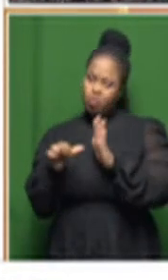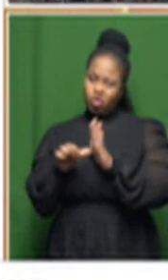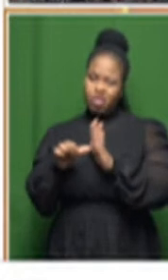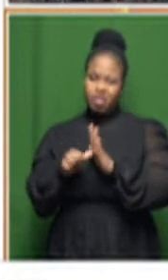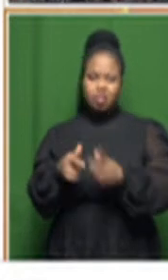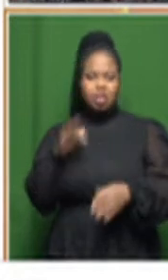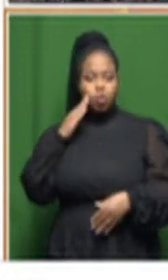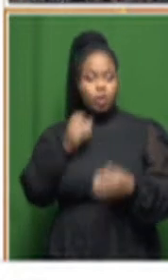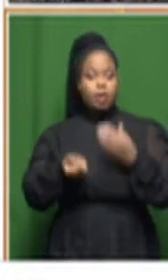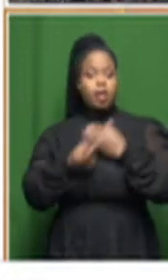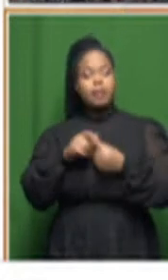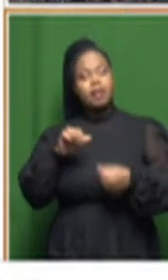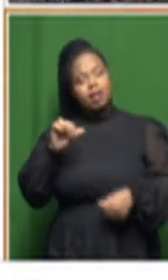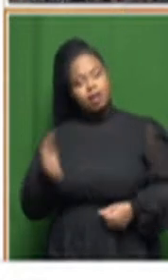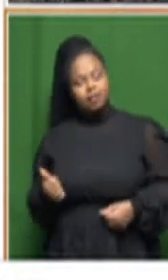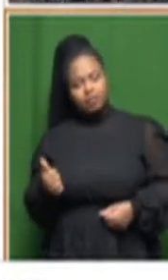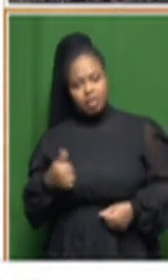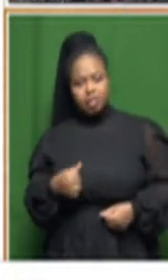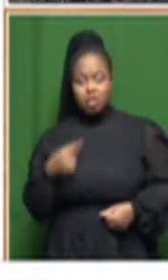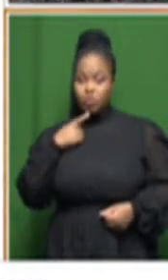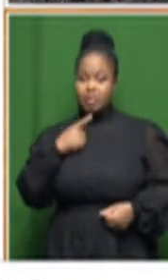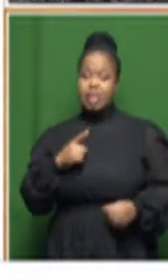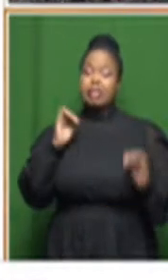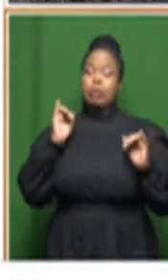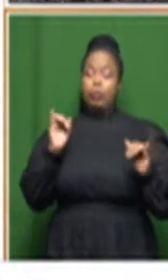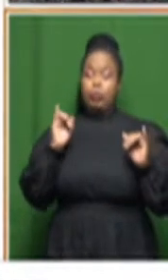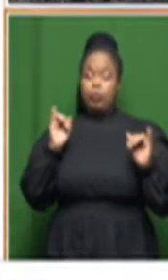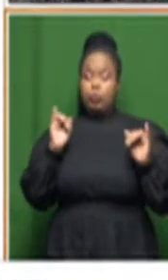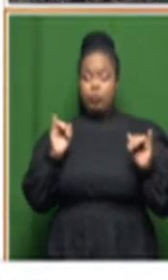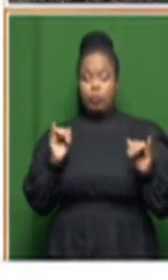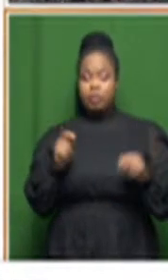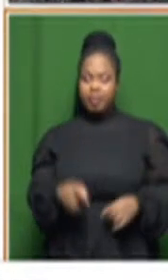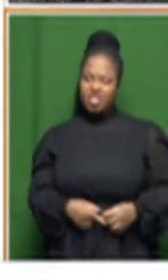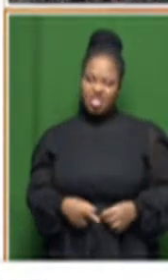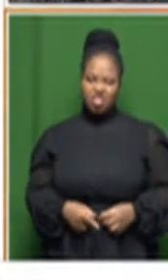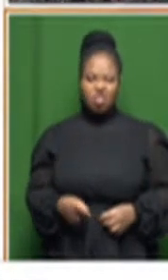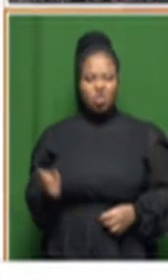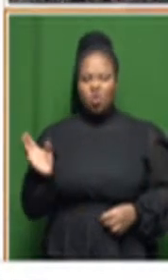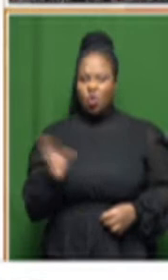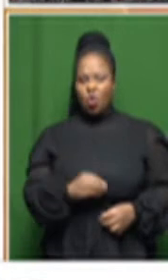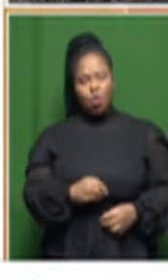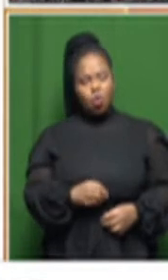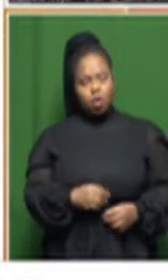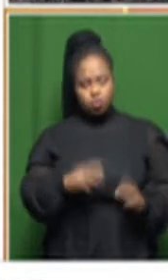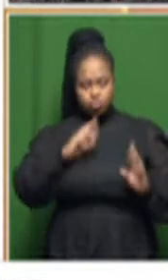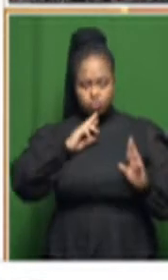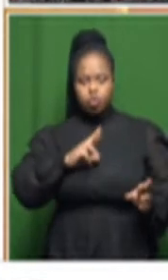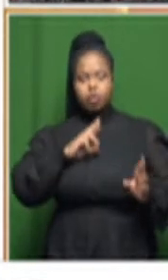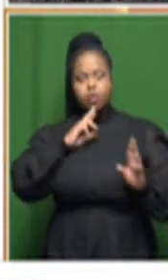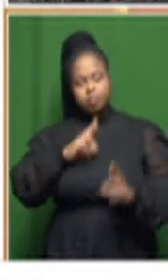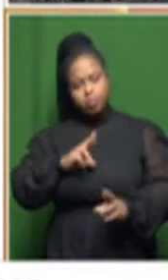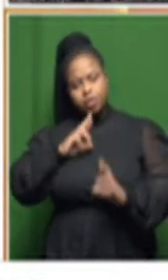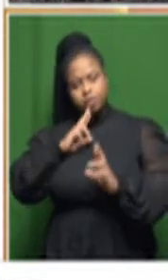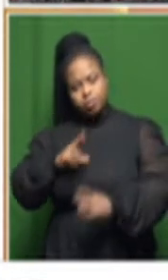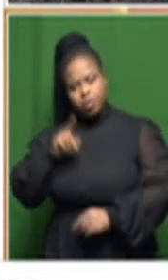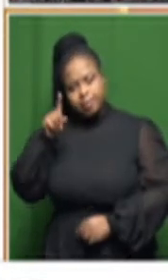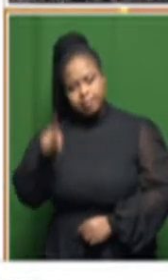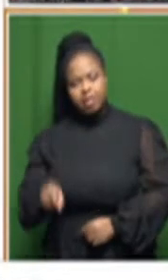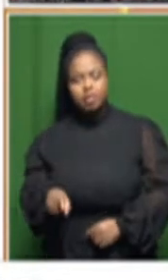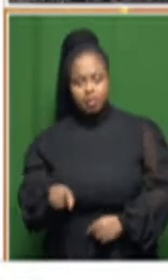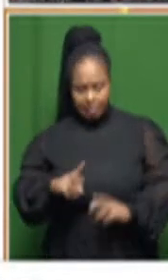or reactions. They are also considered serious events. And these ones, all of them need to be reported, and they must